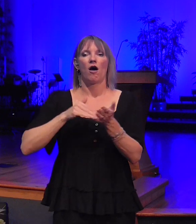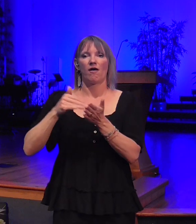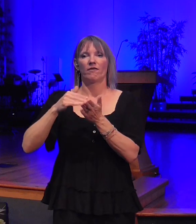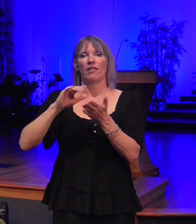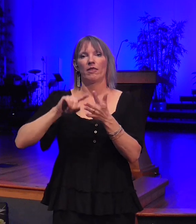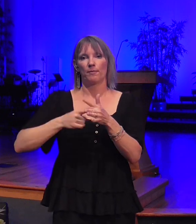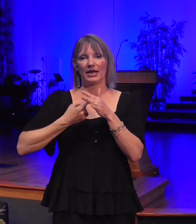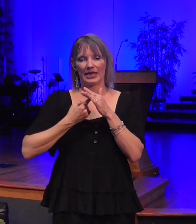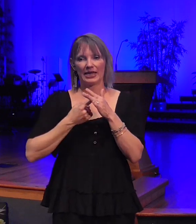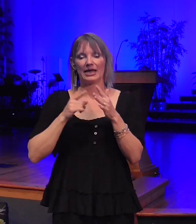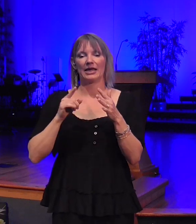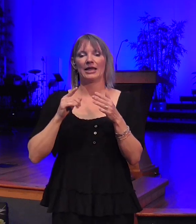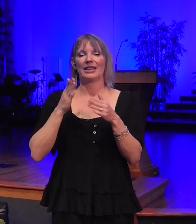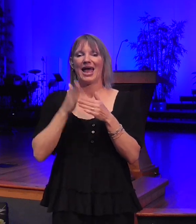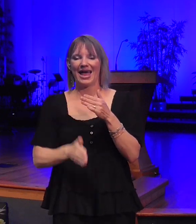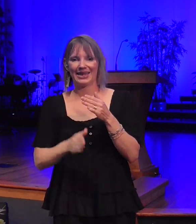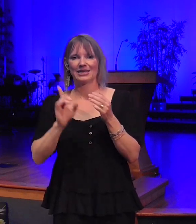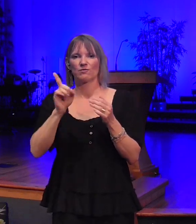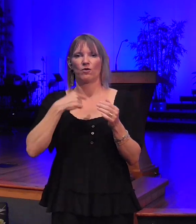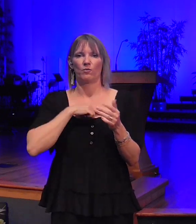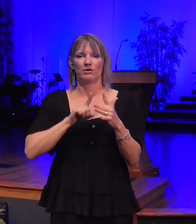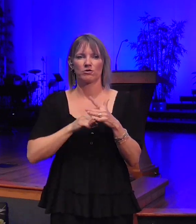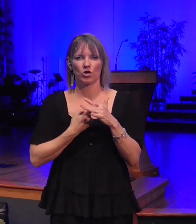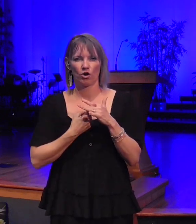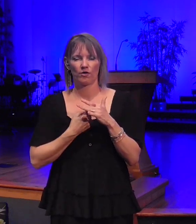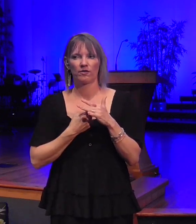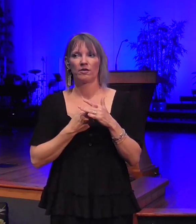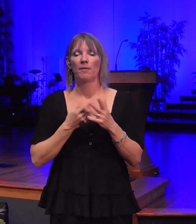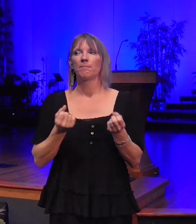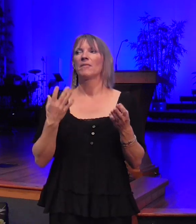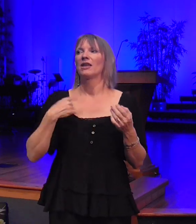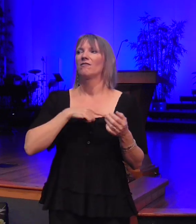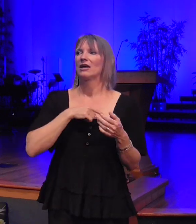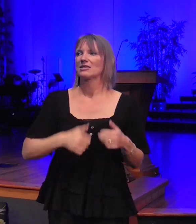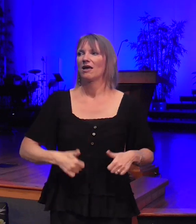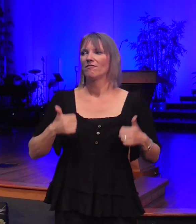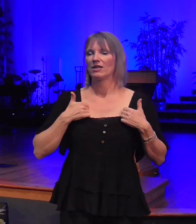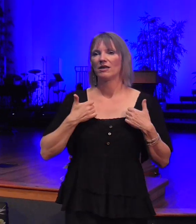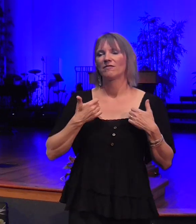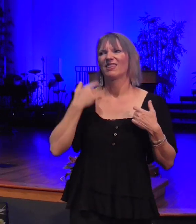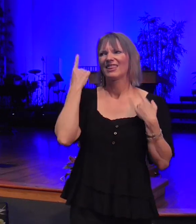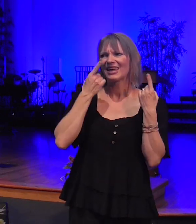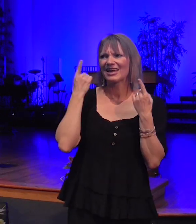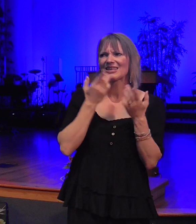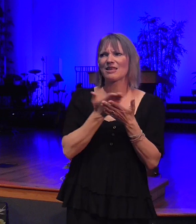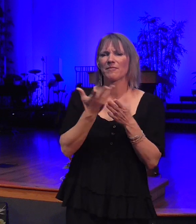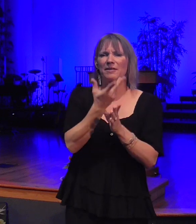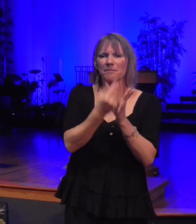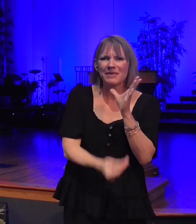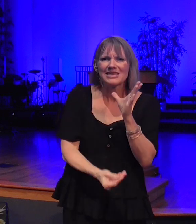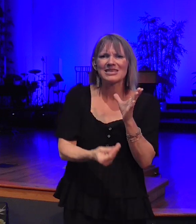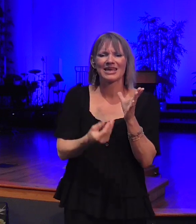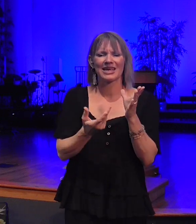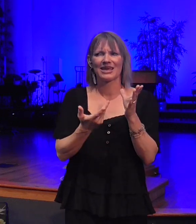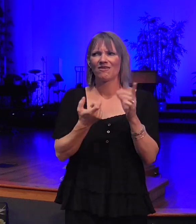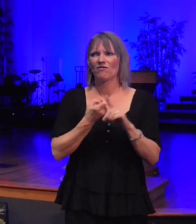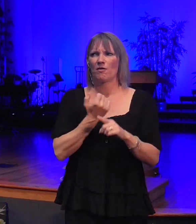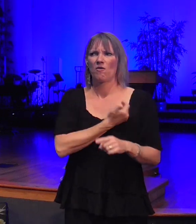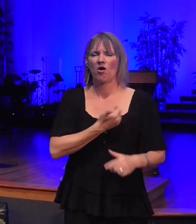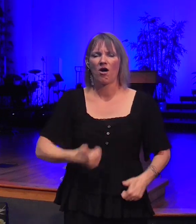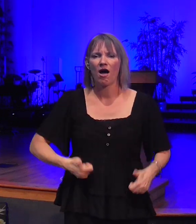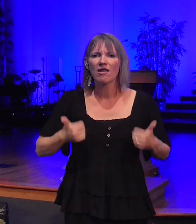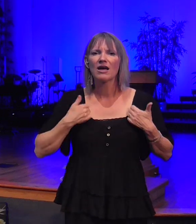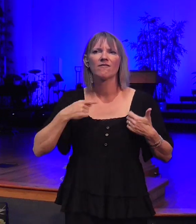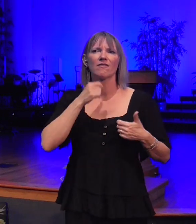from." So many of us have lived so long thinking that something is missing or absent from our life that we haven't accepted the fullness